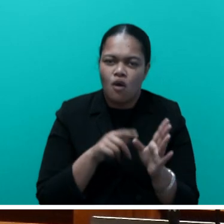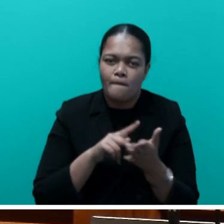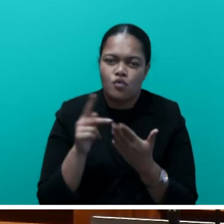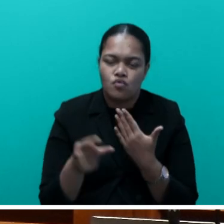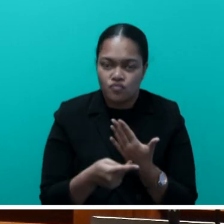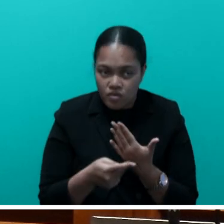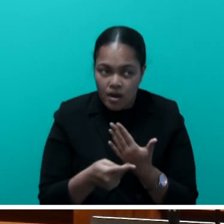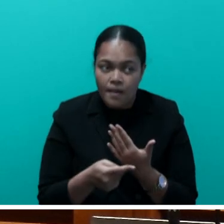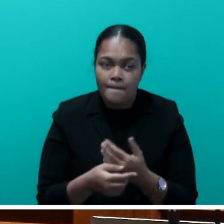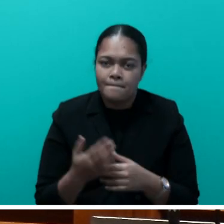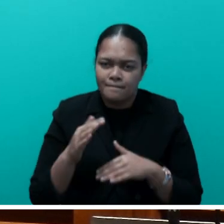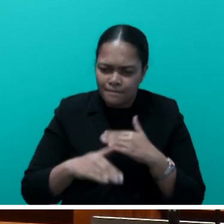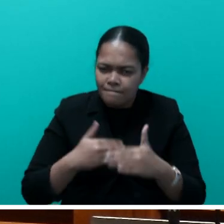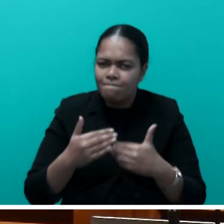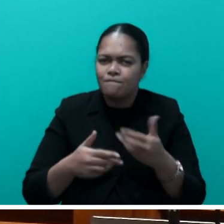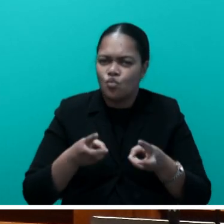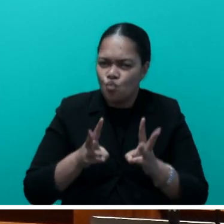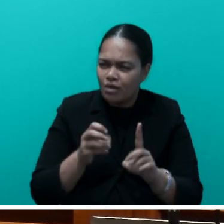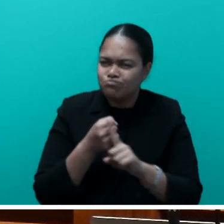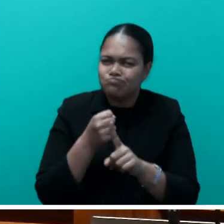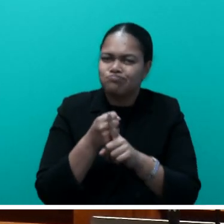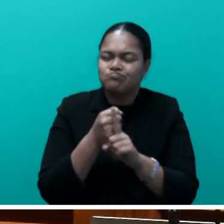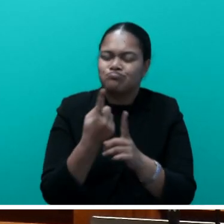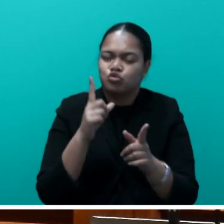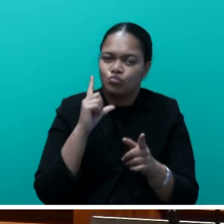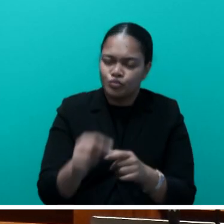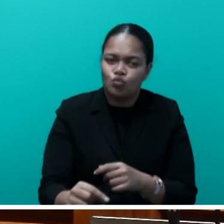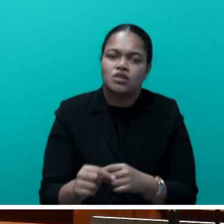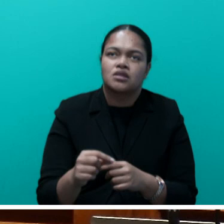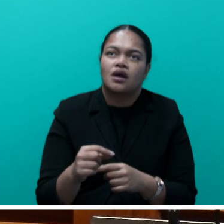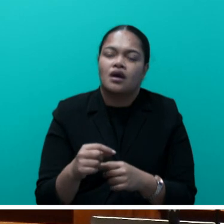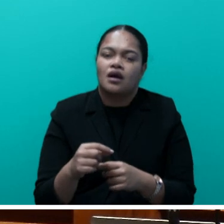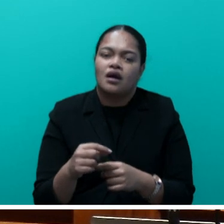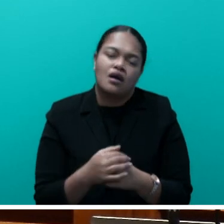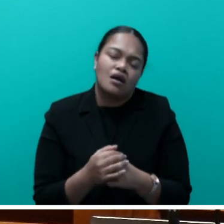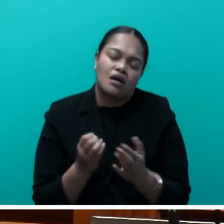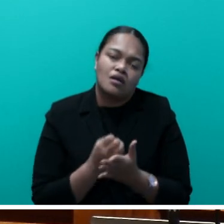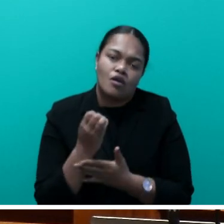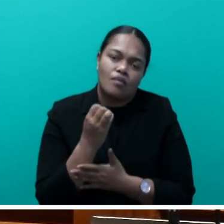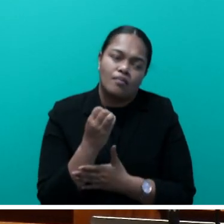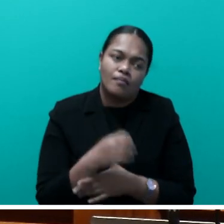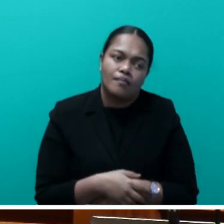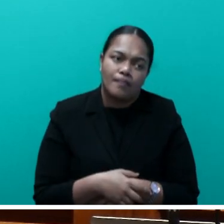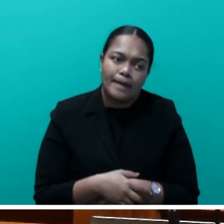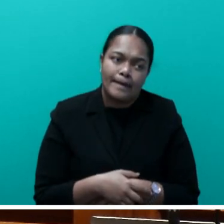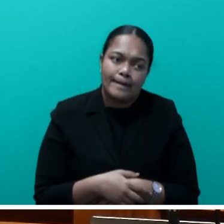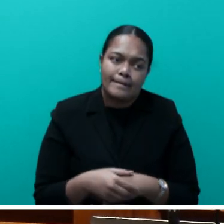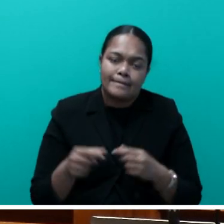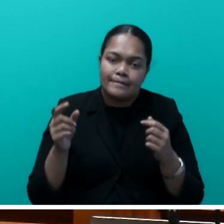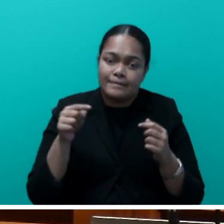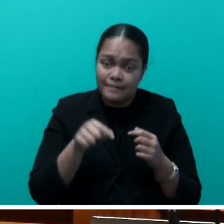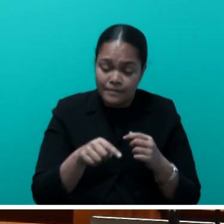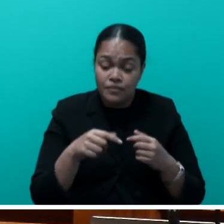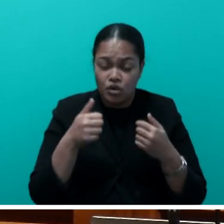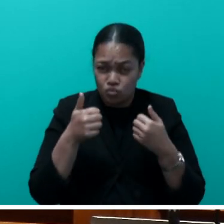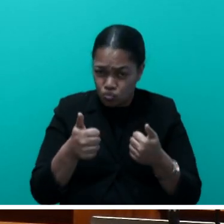paving the way for an enabling environment to boost economic capabilities. Mr. Speaker, sir, agricultural institutions play a